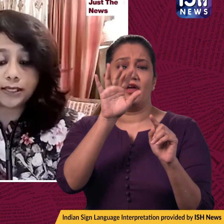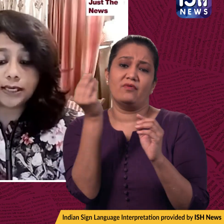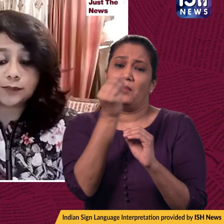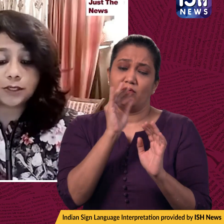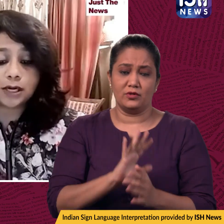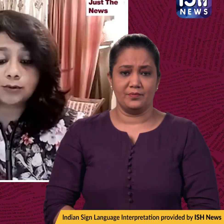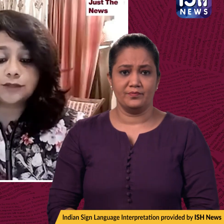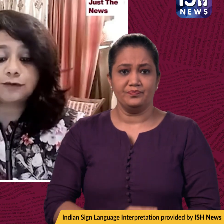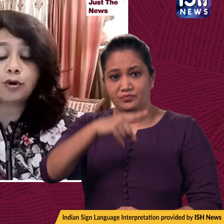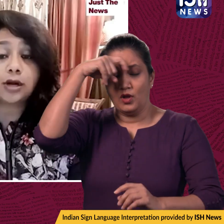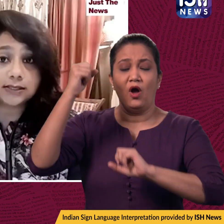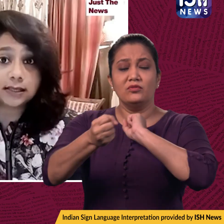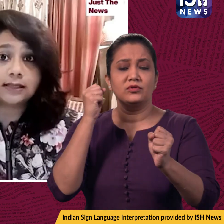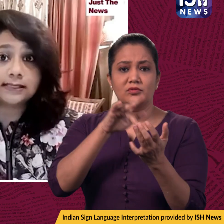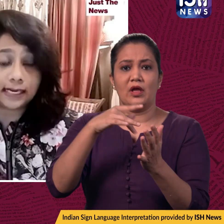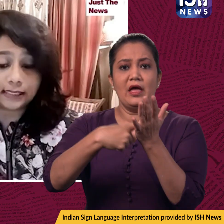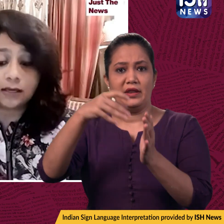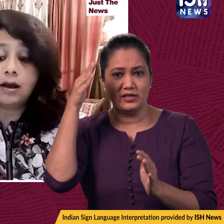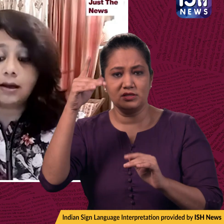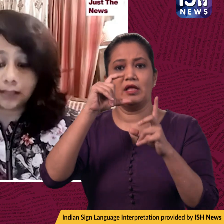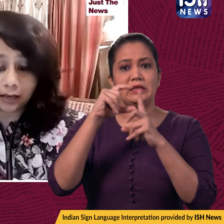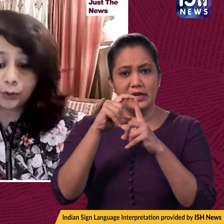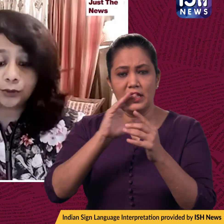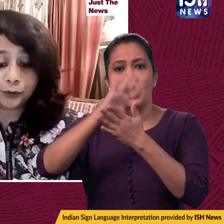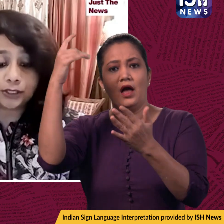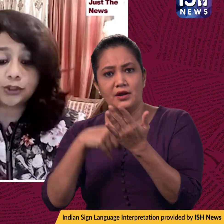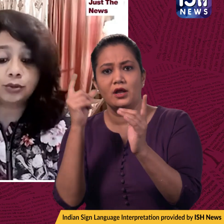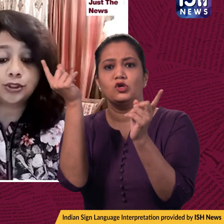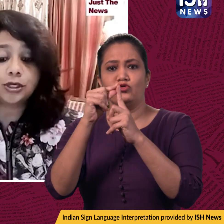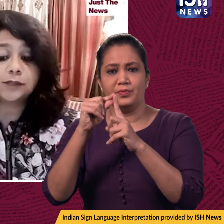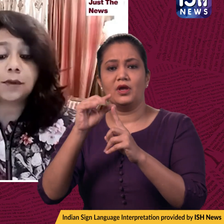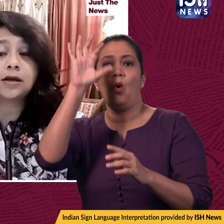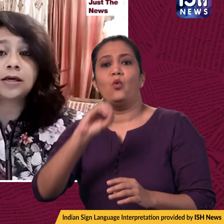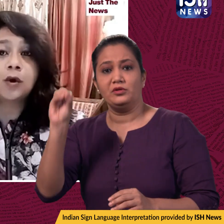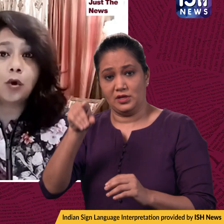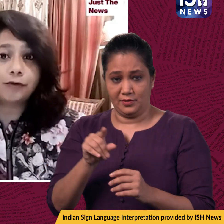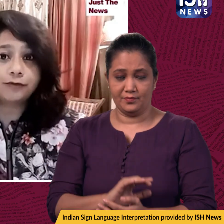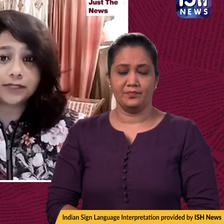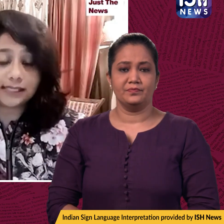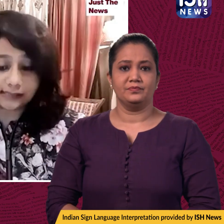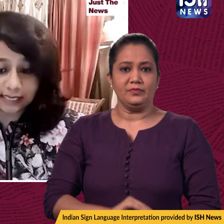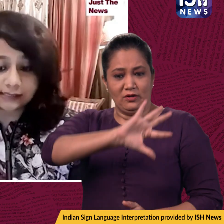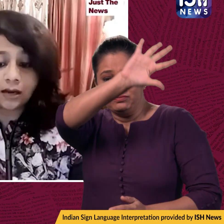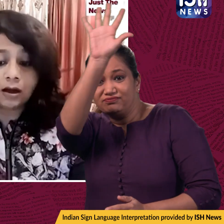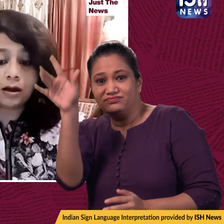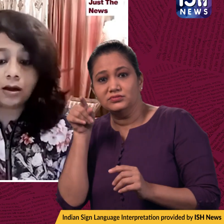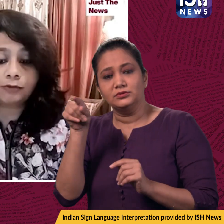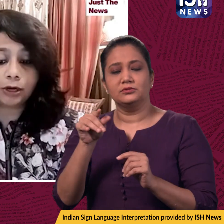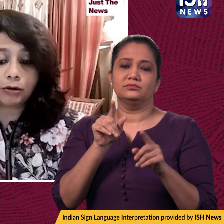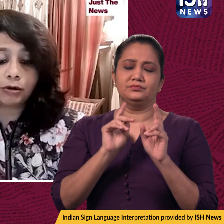wave warning has been announced for Rajasthan, Delhi, Haryana, Uttar Pradesh, and Odisha as part of these